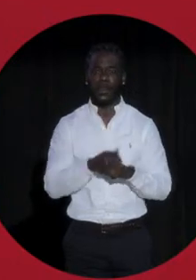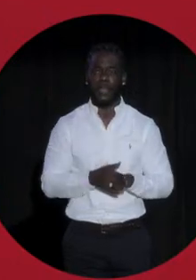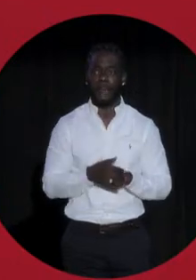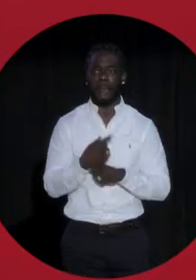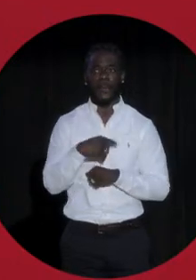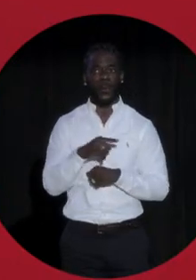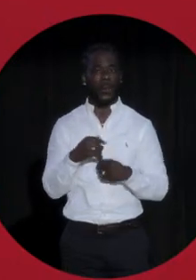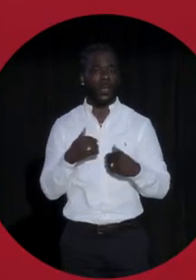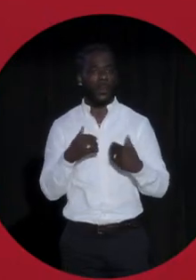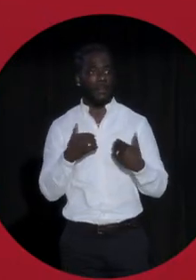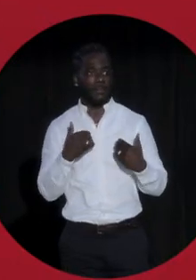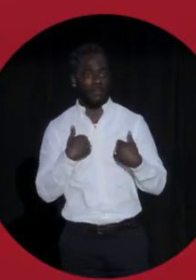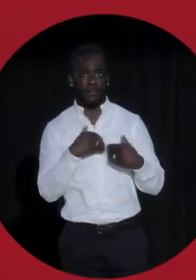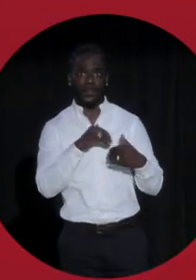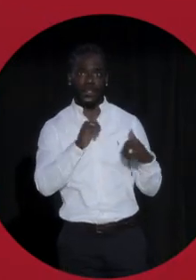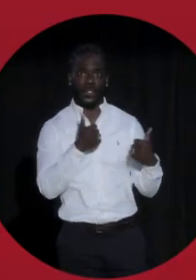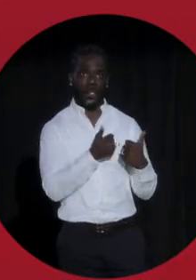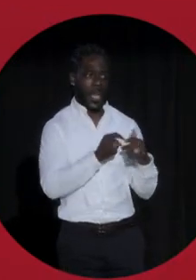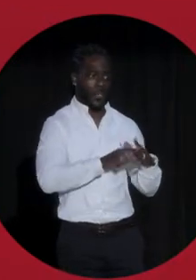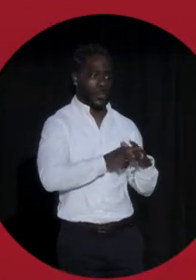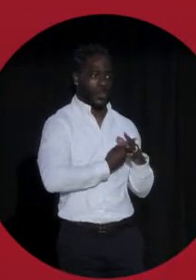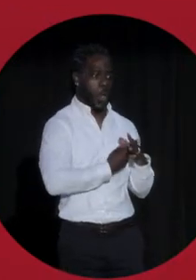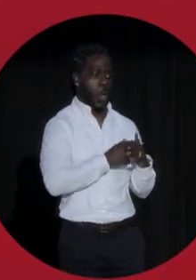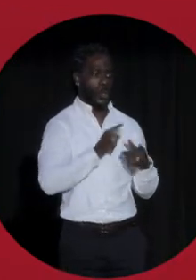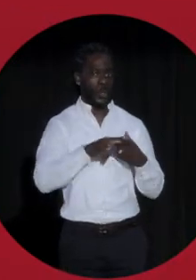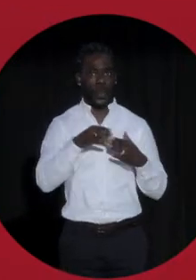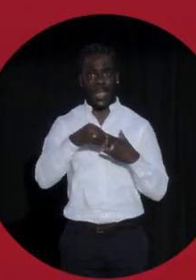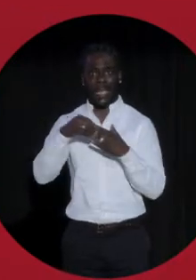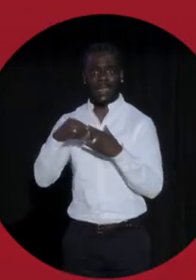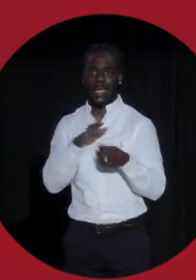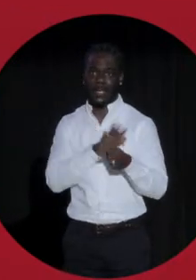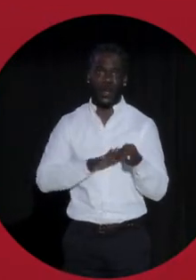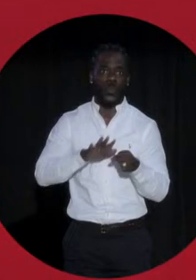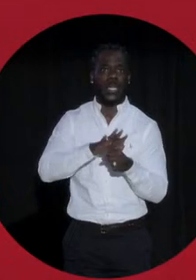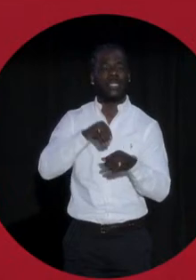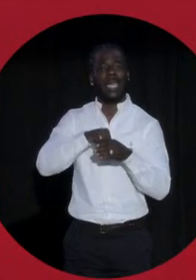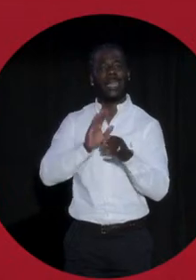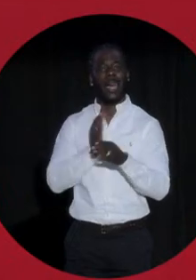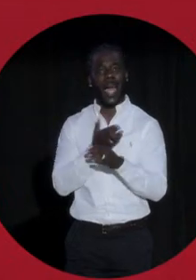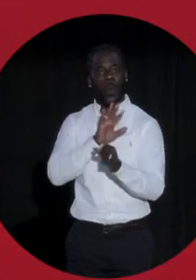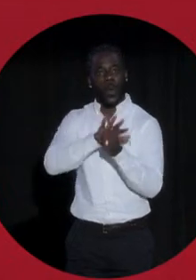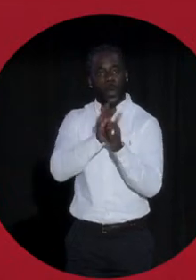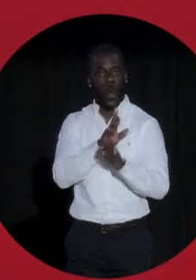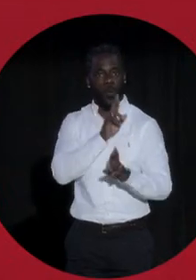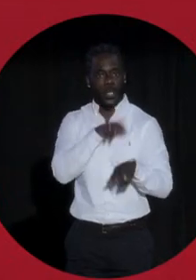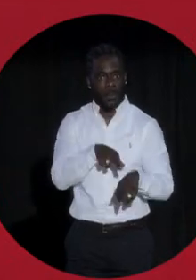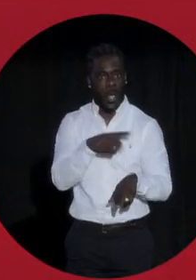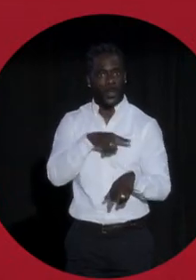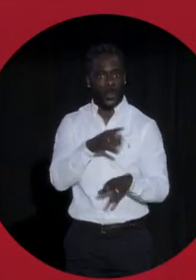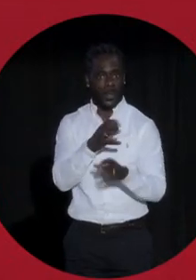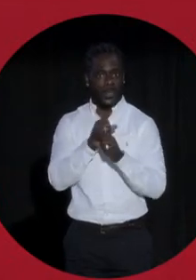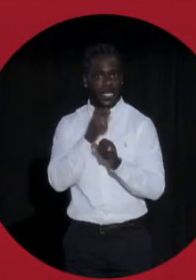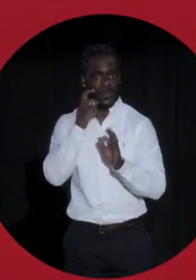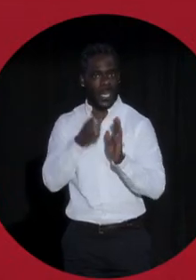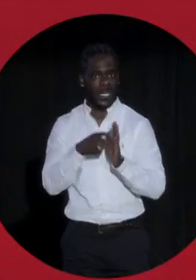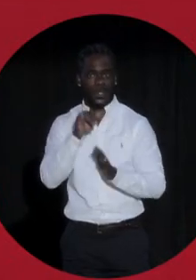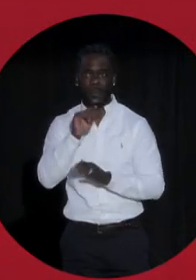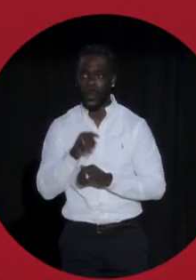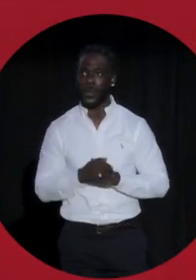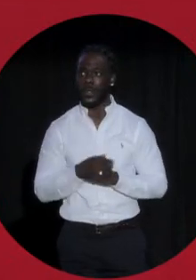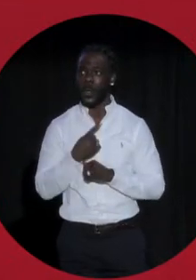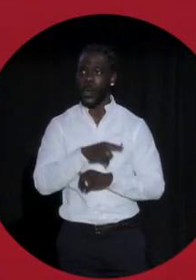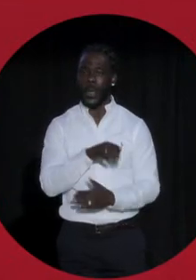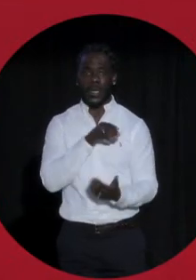We went from a challenging start to leading the region in our COVID response and received recognition for it. We